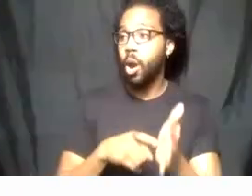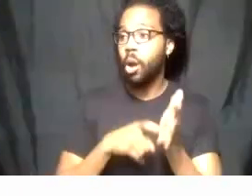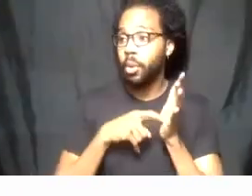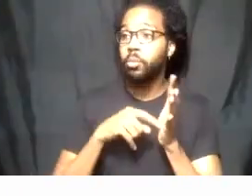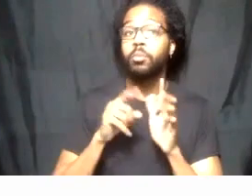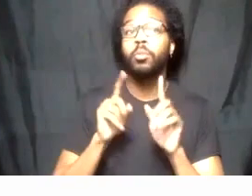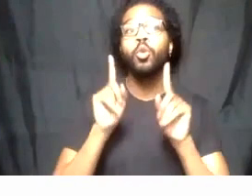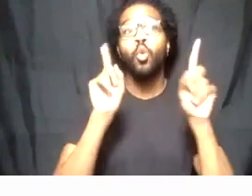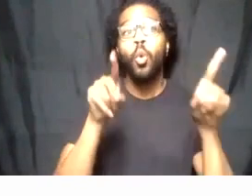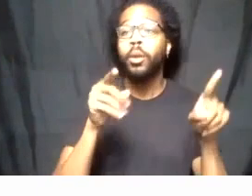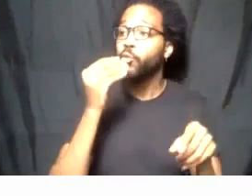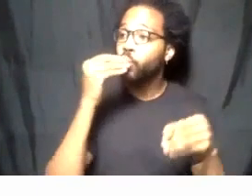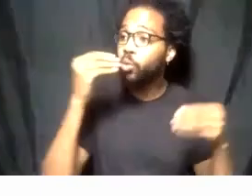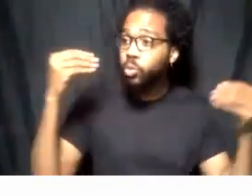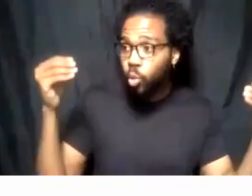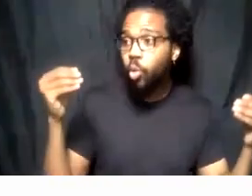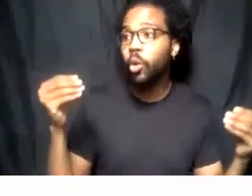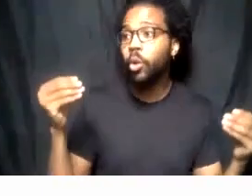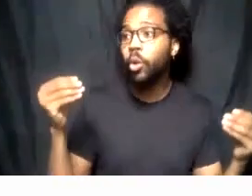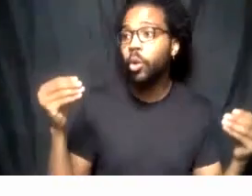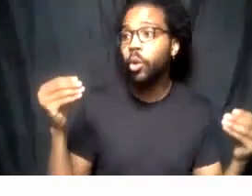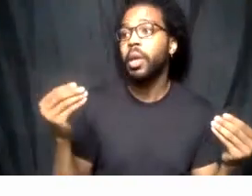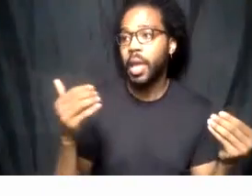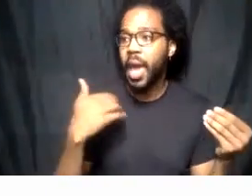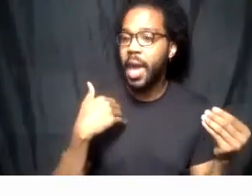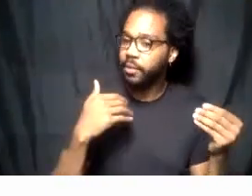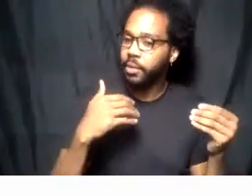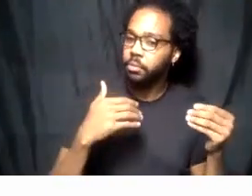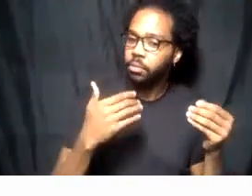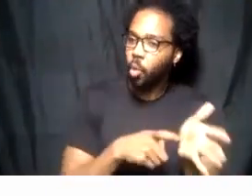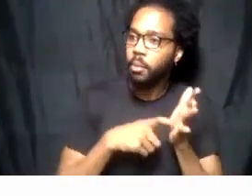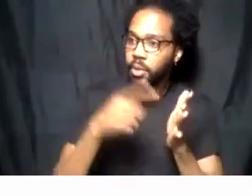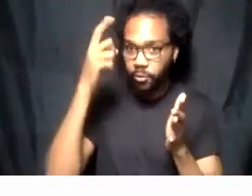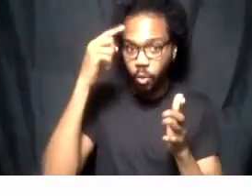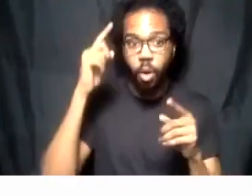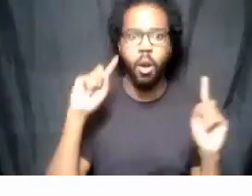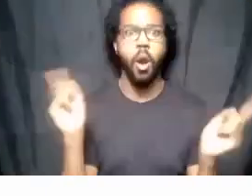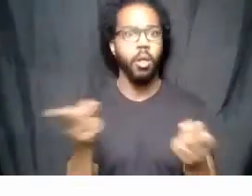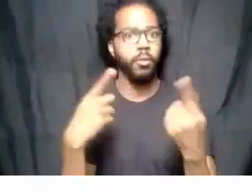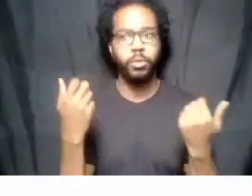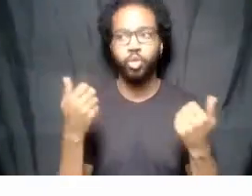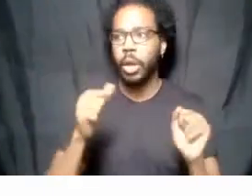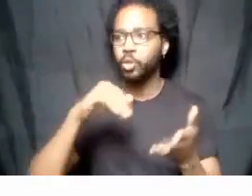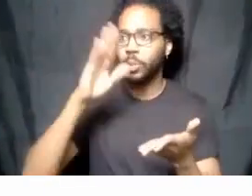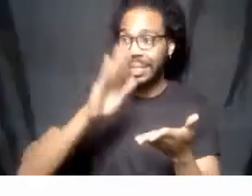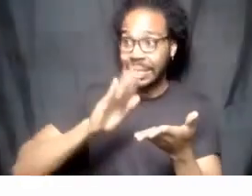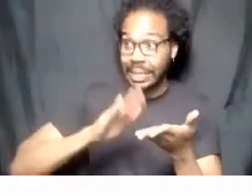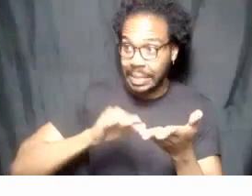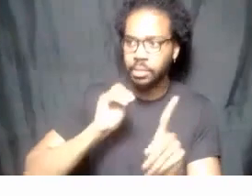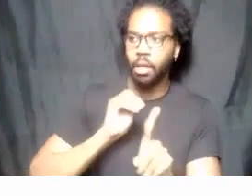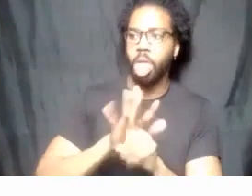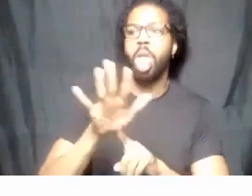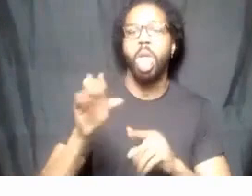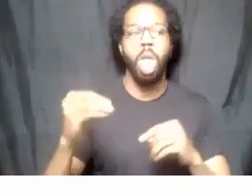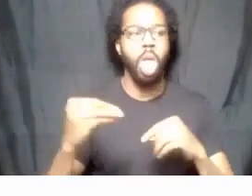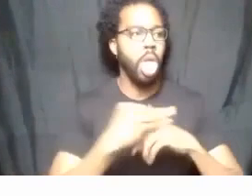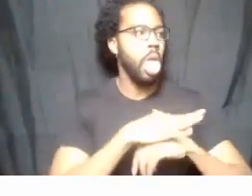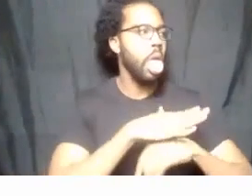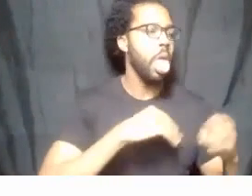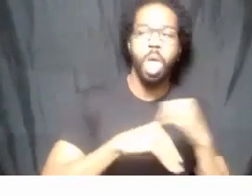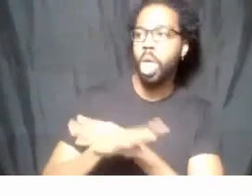going grocery shopping, the measures that are being taken that are for all of us to minimize the possibility of exposure to